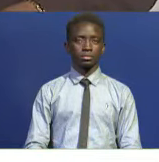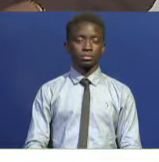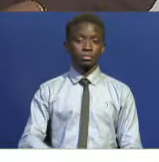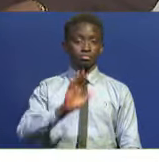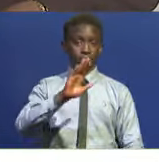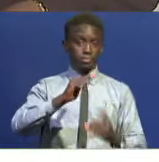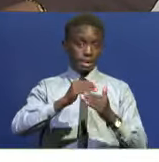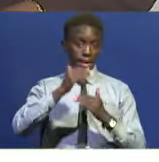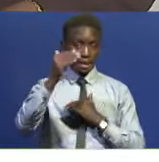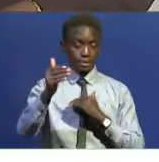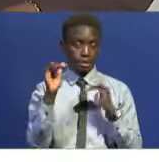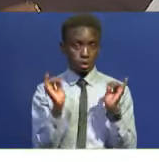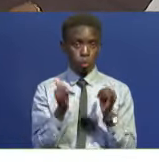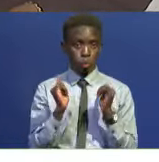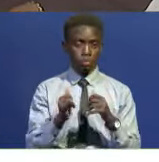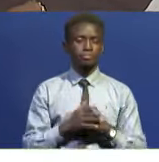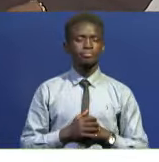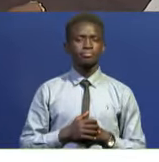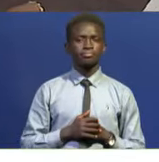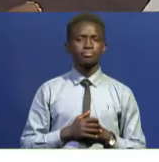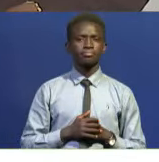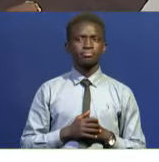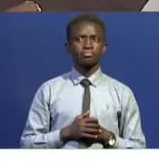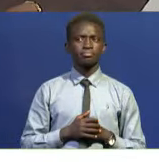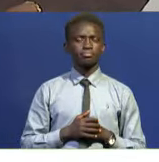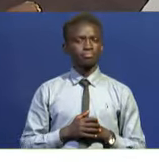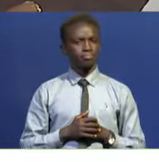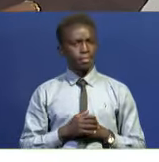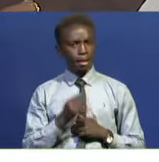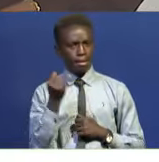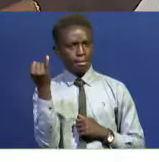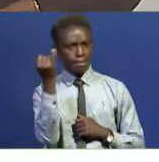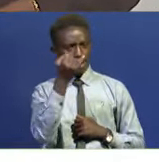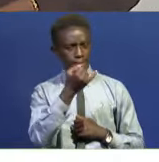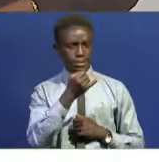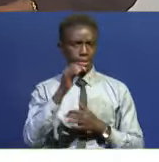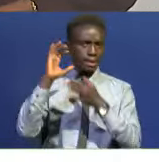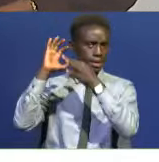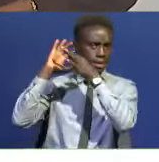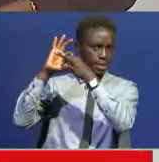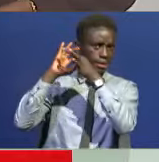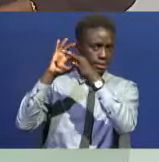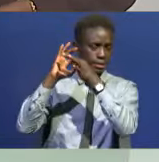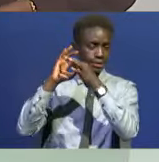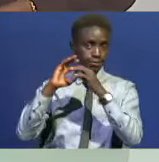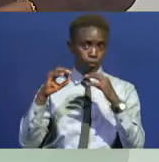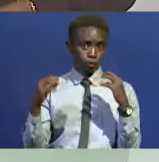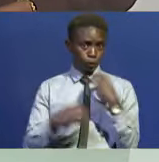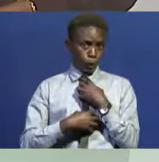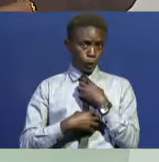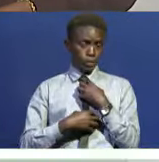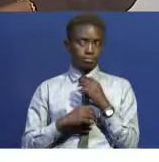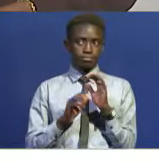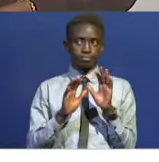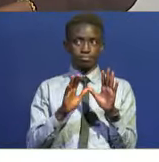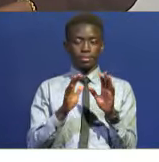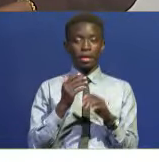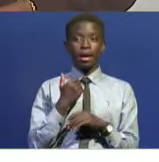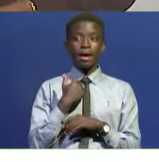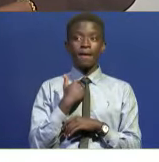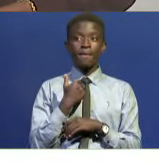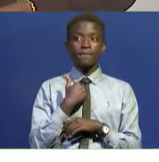Now on to our next item, a big blow to the arts and culture space. Burial plans for the legendary Luo